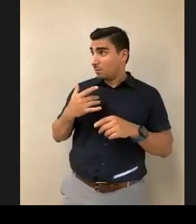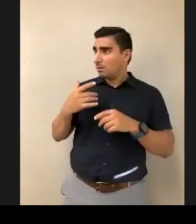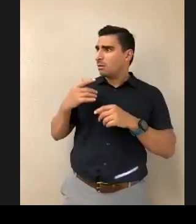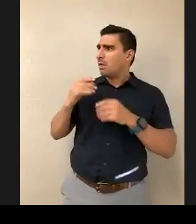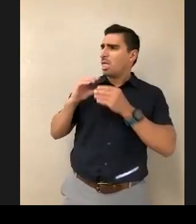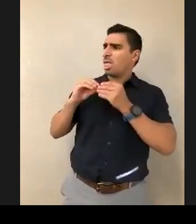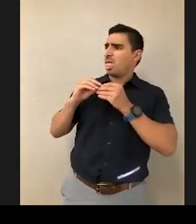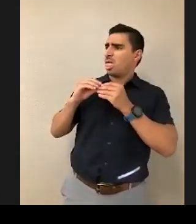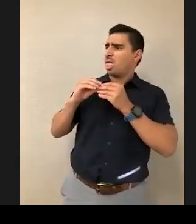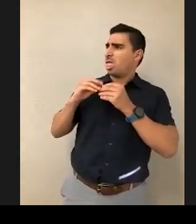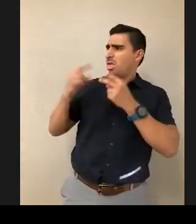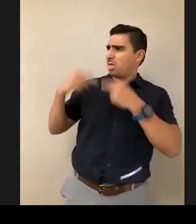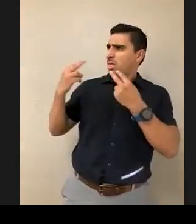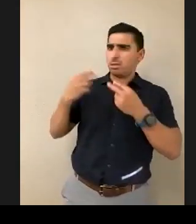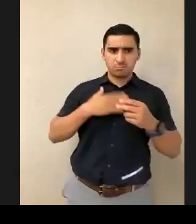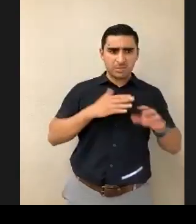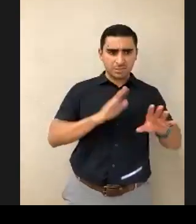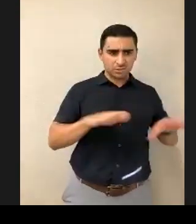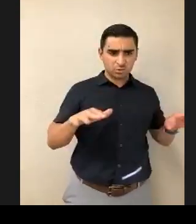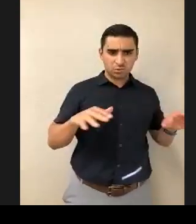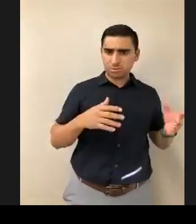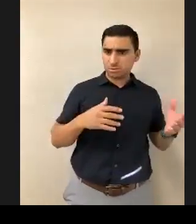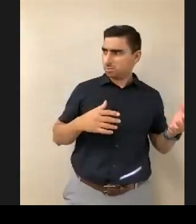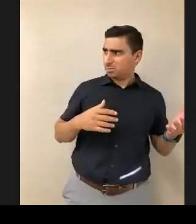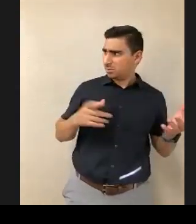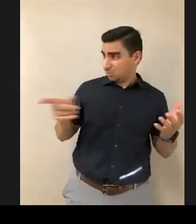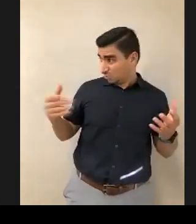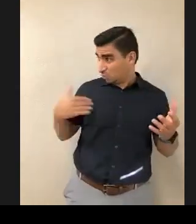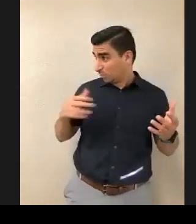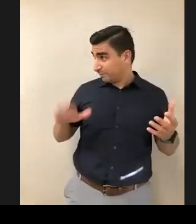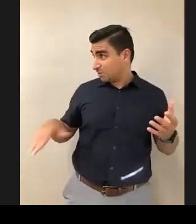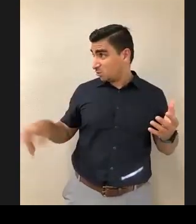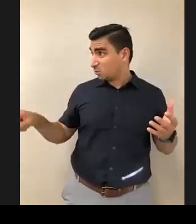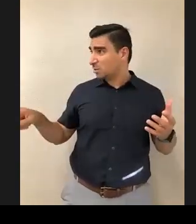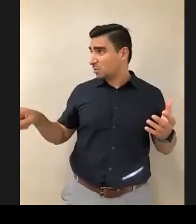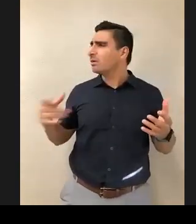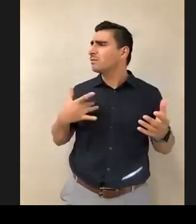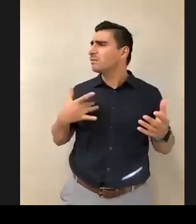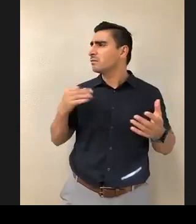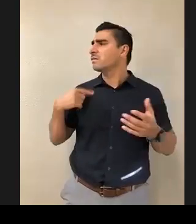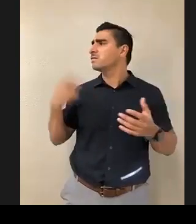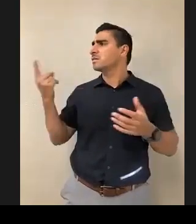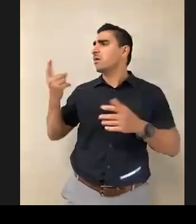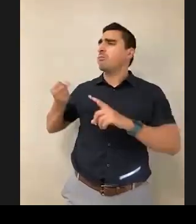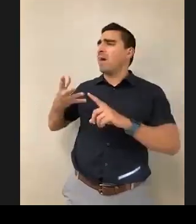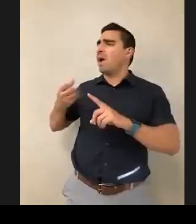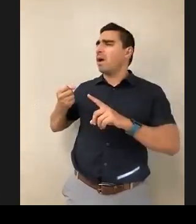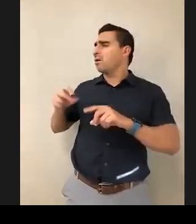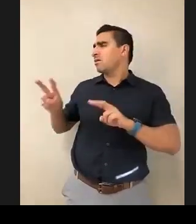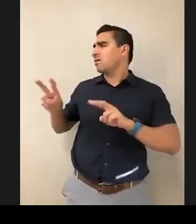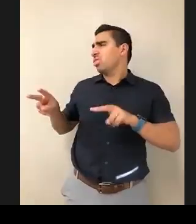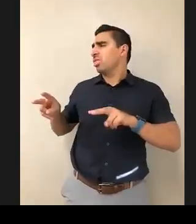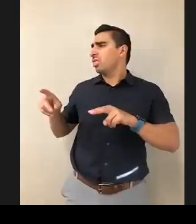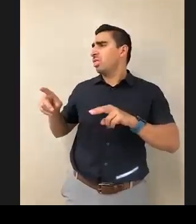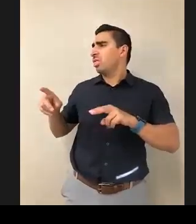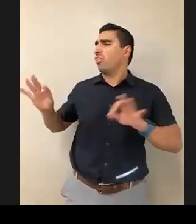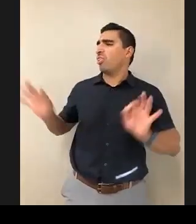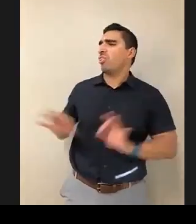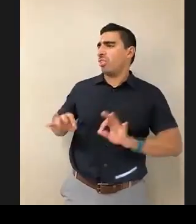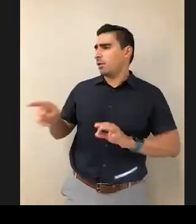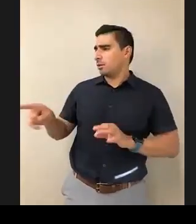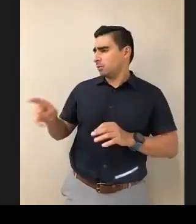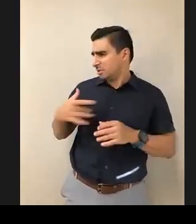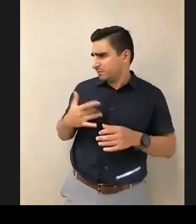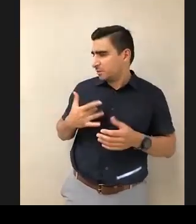front of my kids? You know, do you have kids? You know, how would you feel if someone was completely undermining you